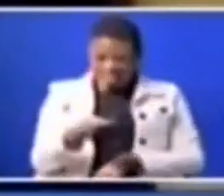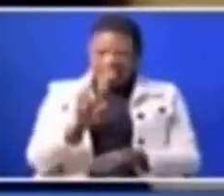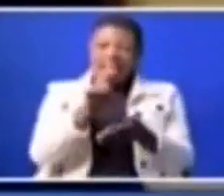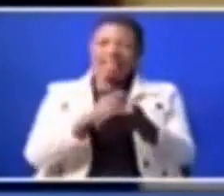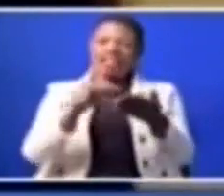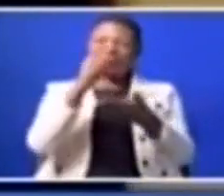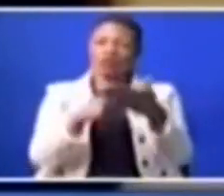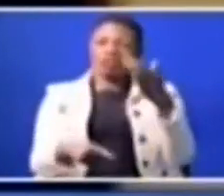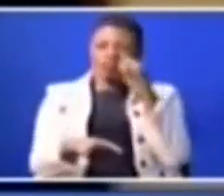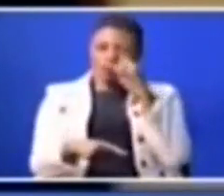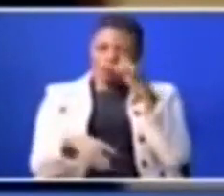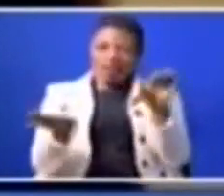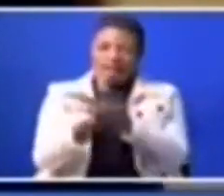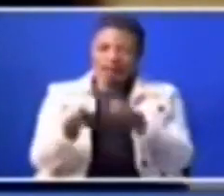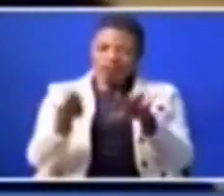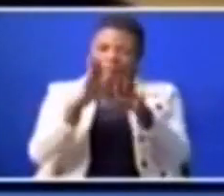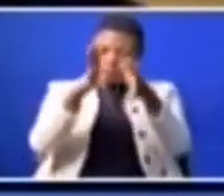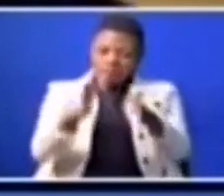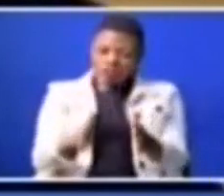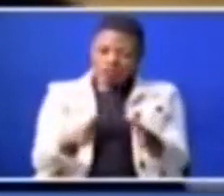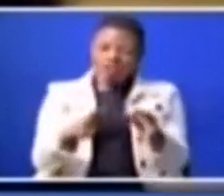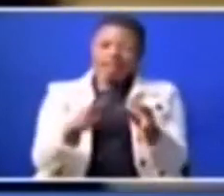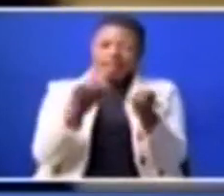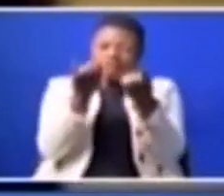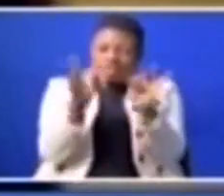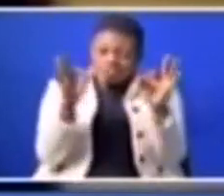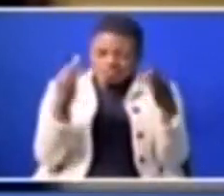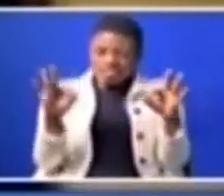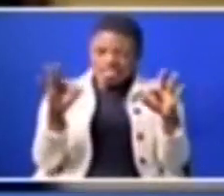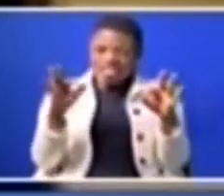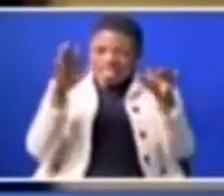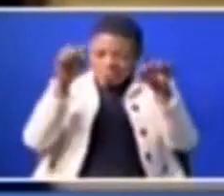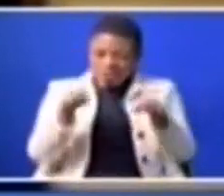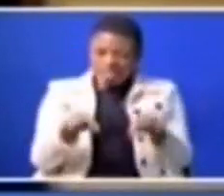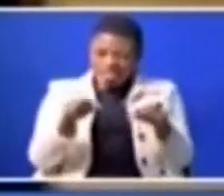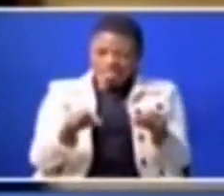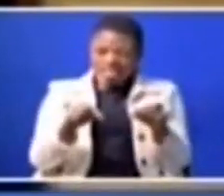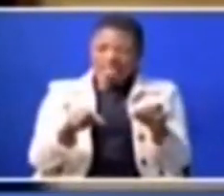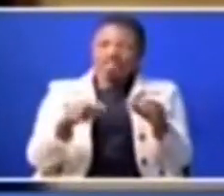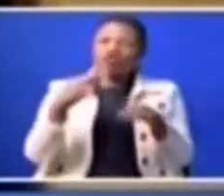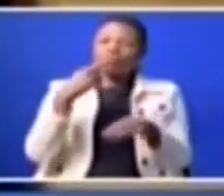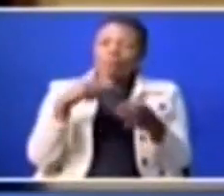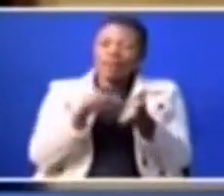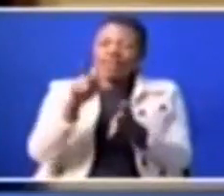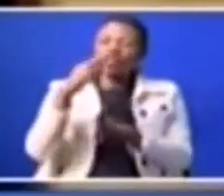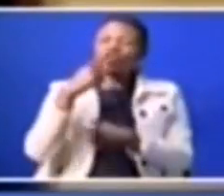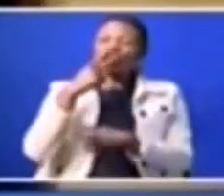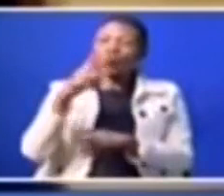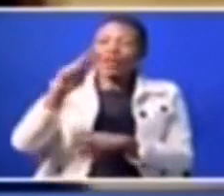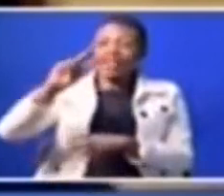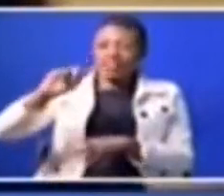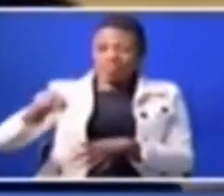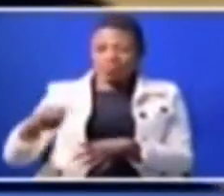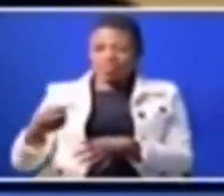that everybody who has been detained to be released immediately on a cash bail of 200,000. And further